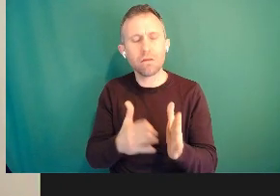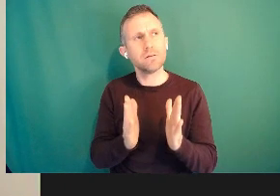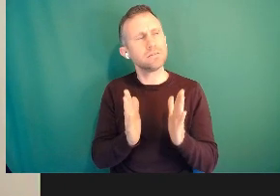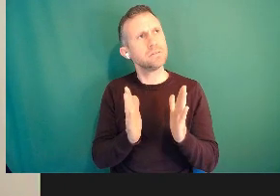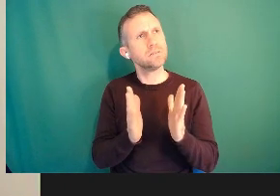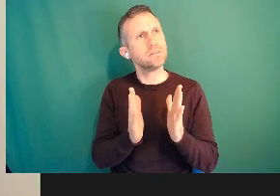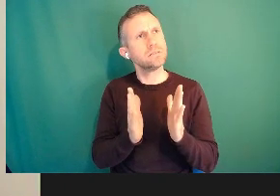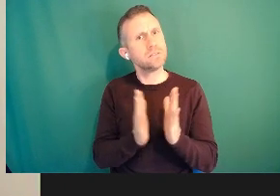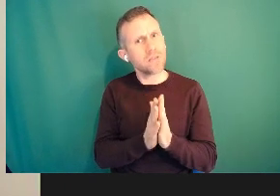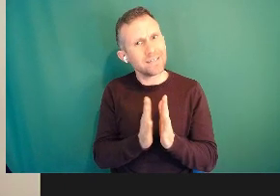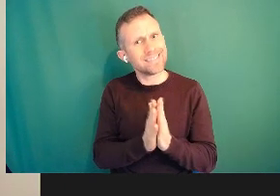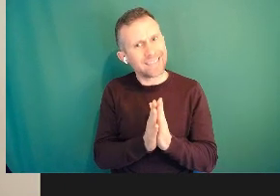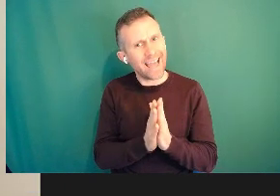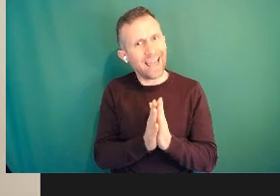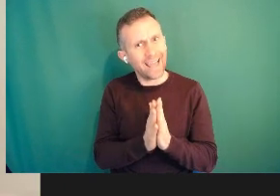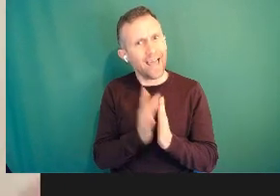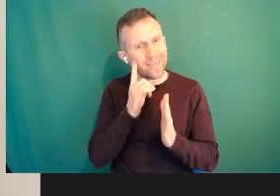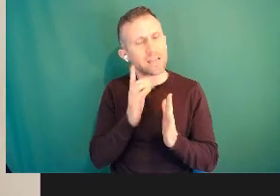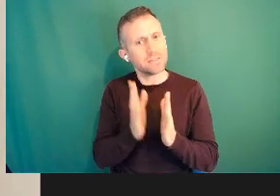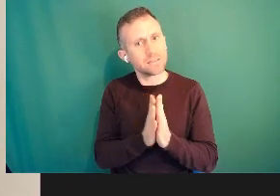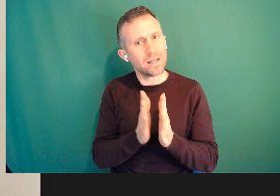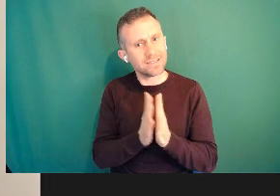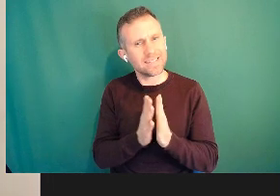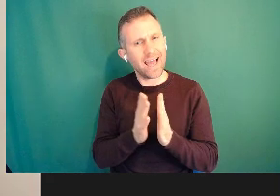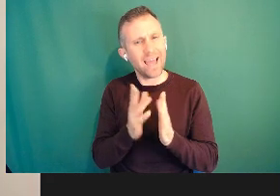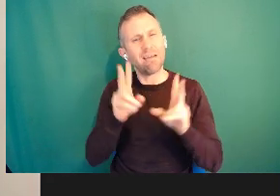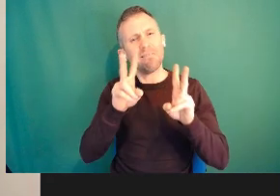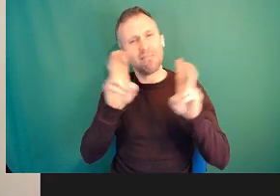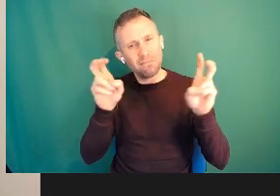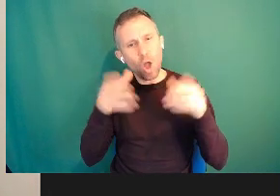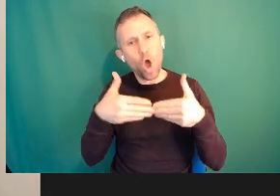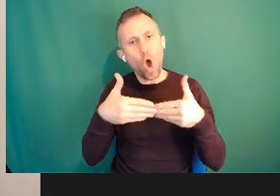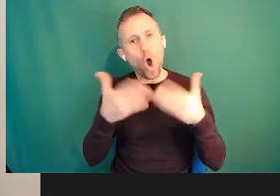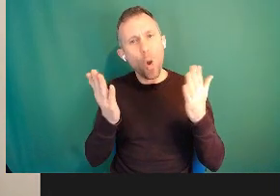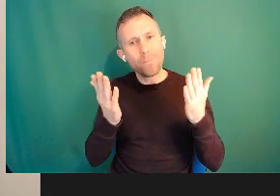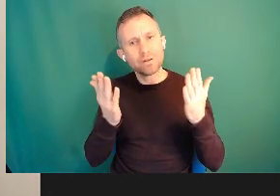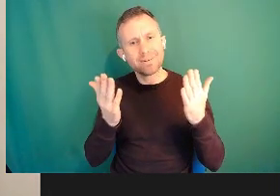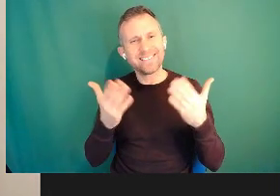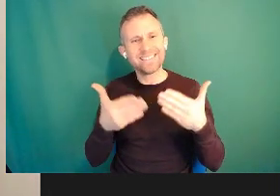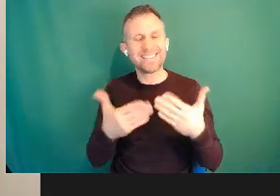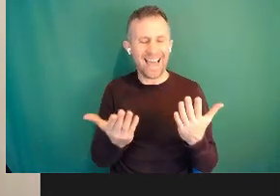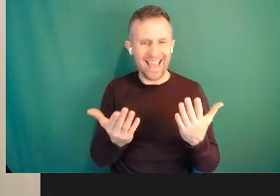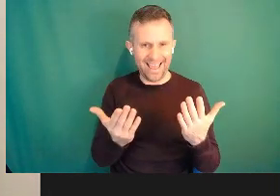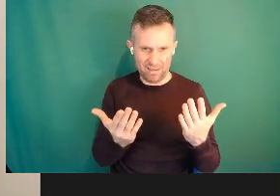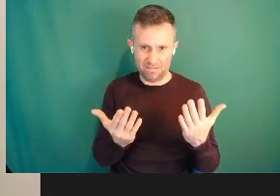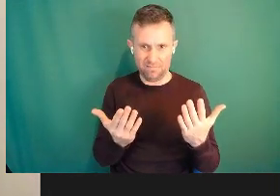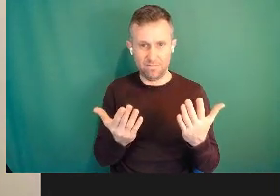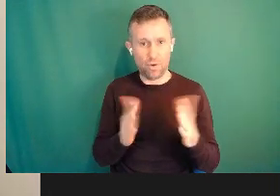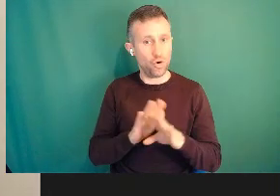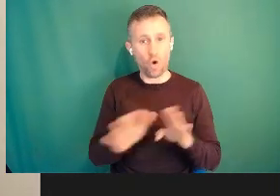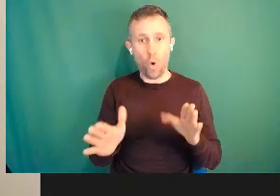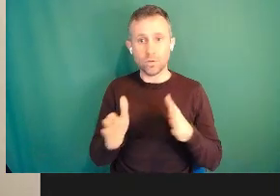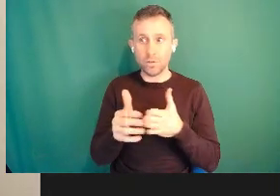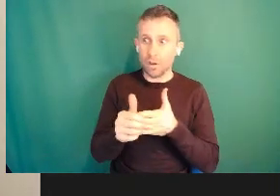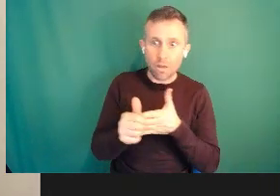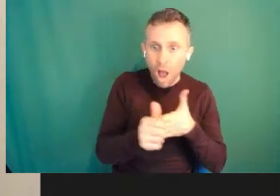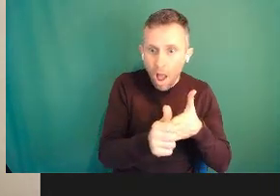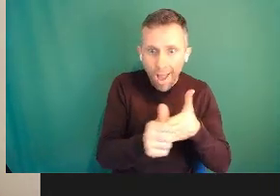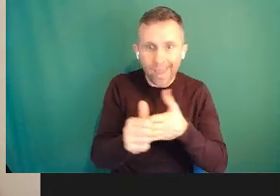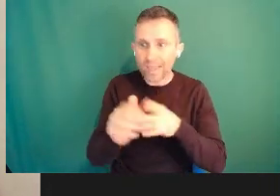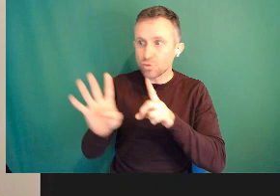Yeah, so that's once a month, and that is kind of a self-guided tour around our principal rooms, and particularly the rooms that I've shown you